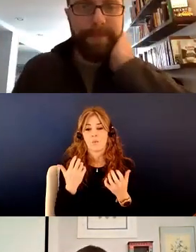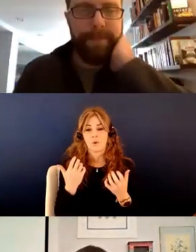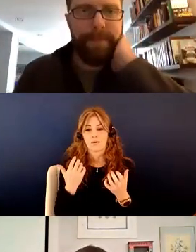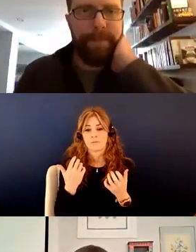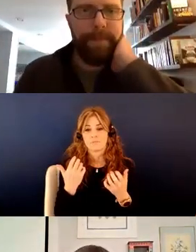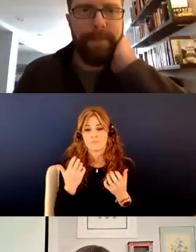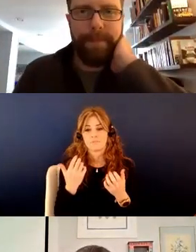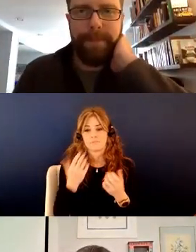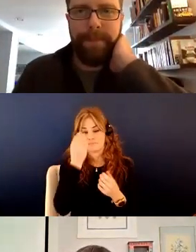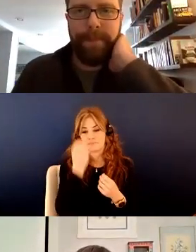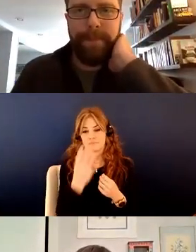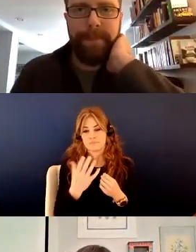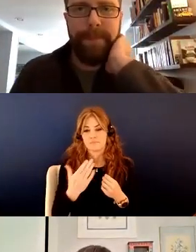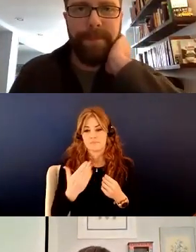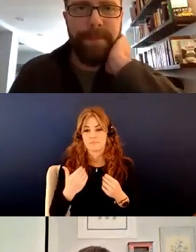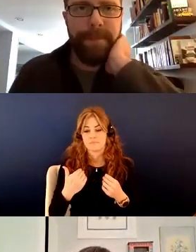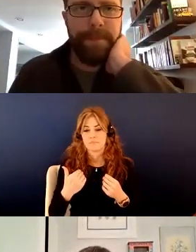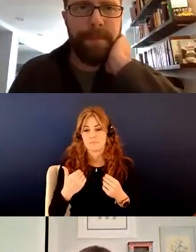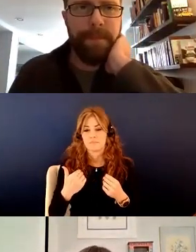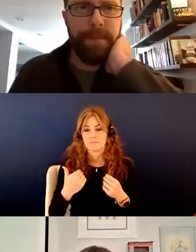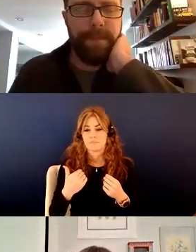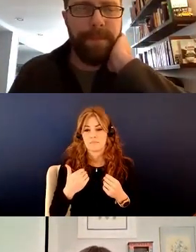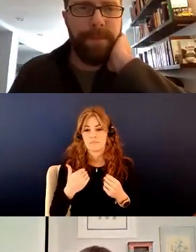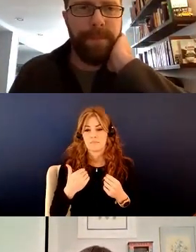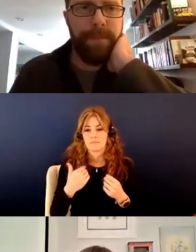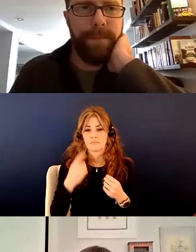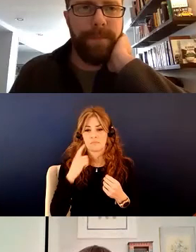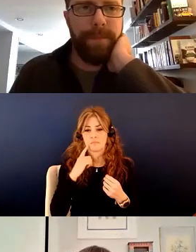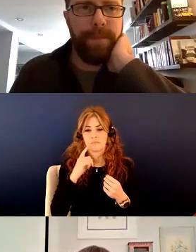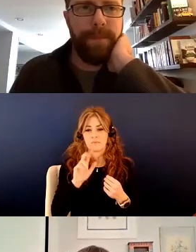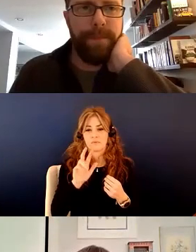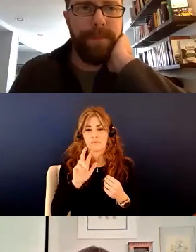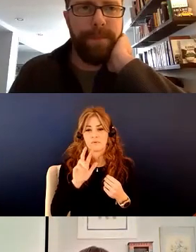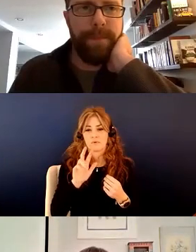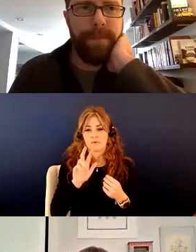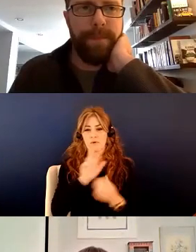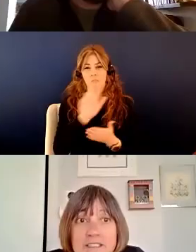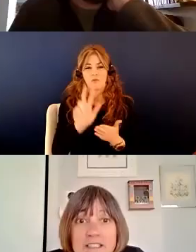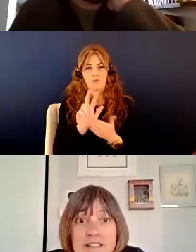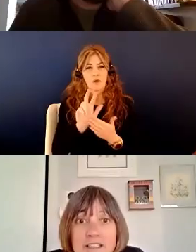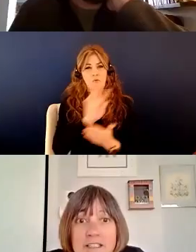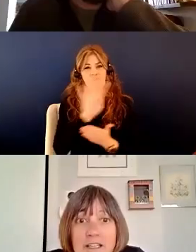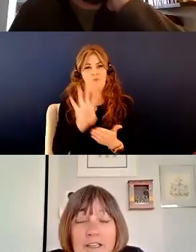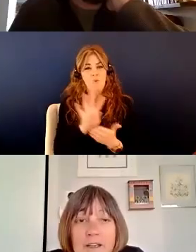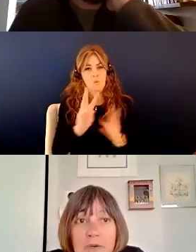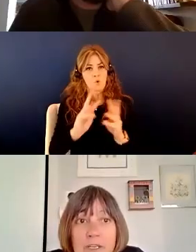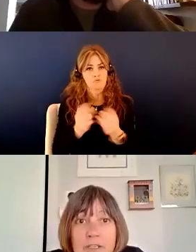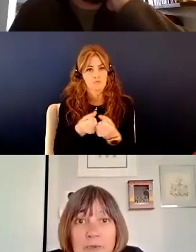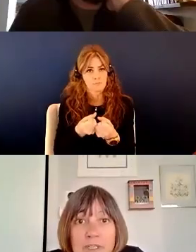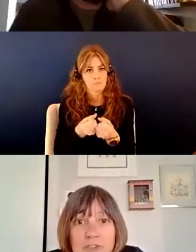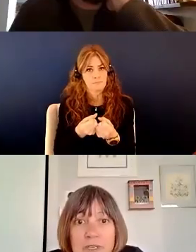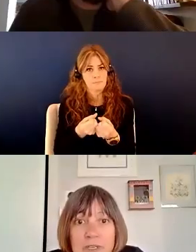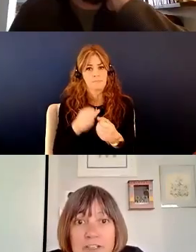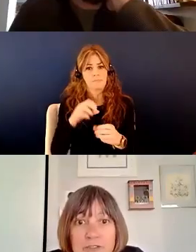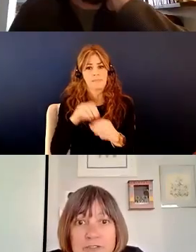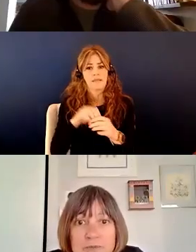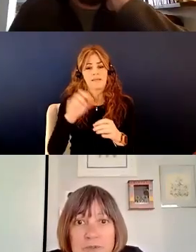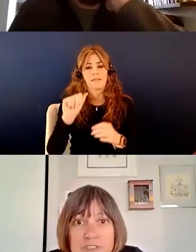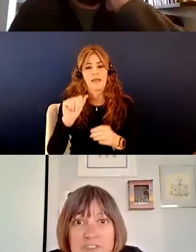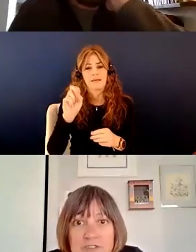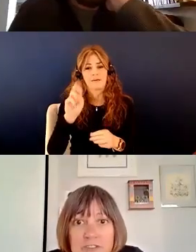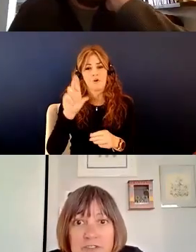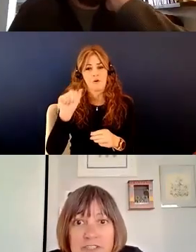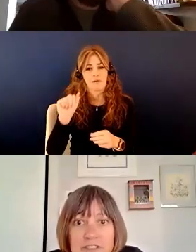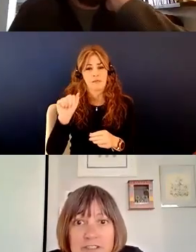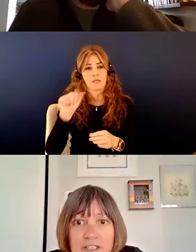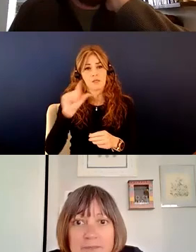let you be aware that we have a almost, I think it's 3 to 4 hour workshop that is in the AERA 2020